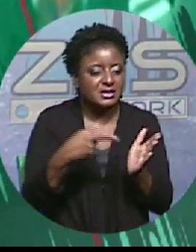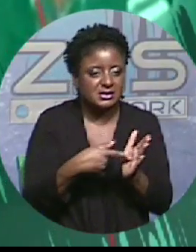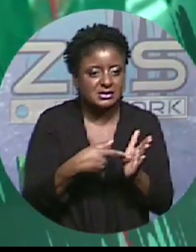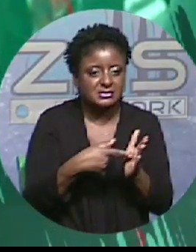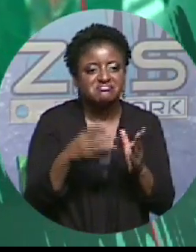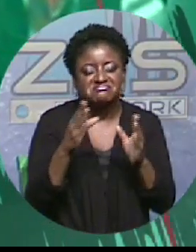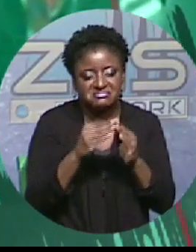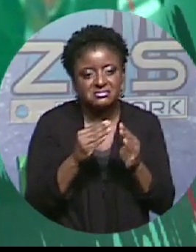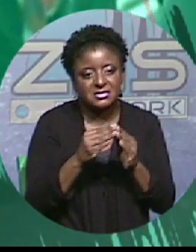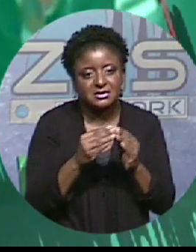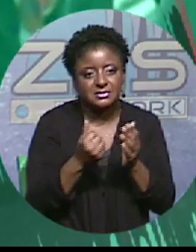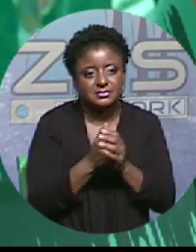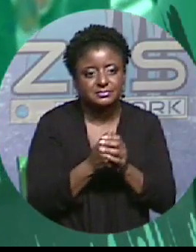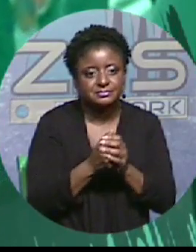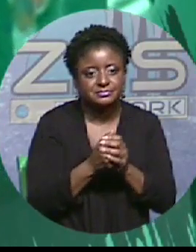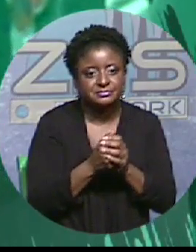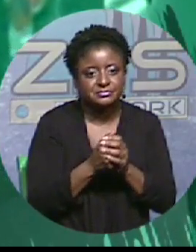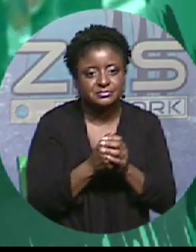Evidence is going to be